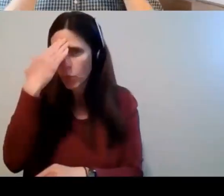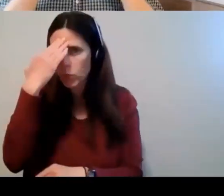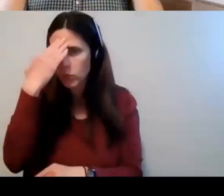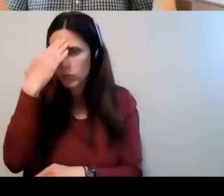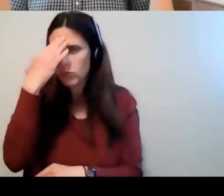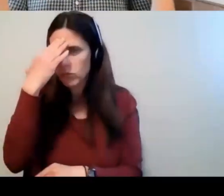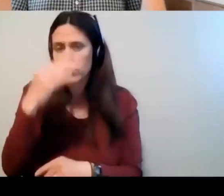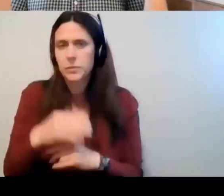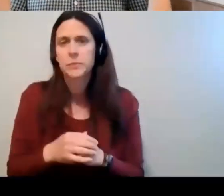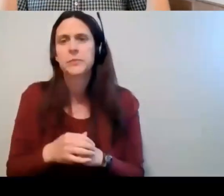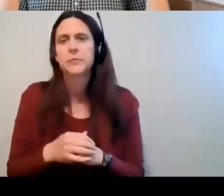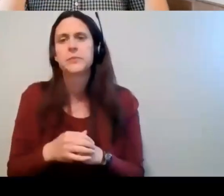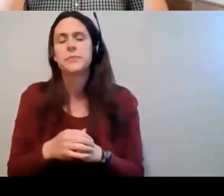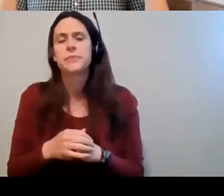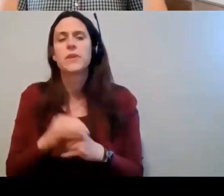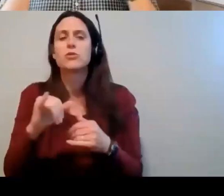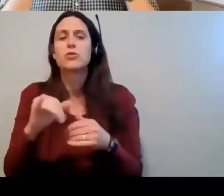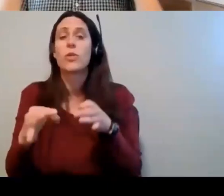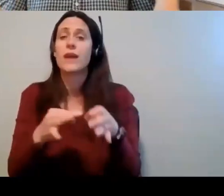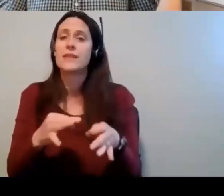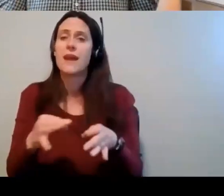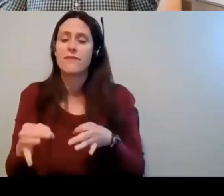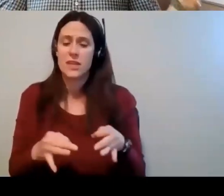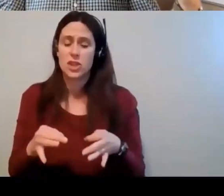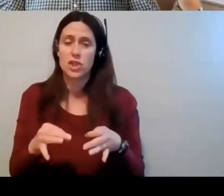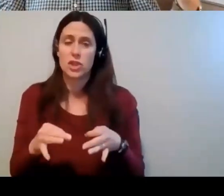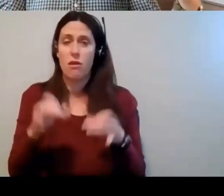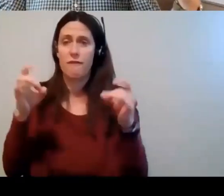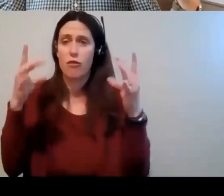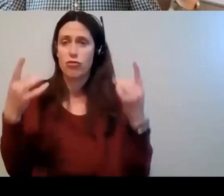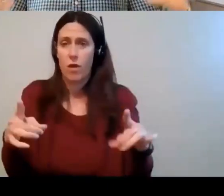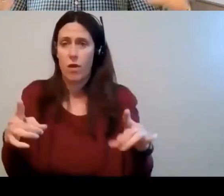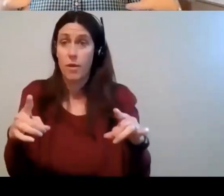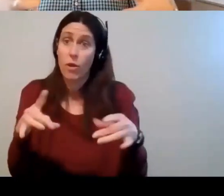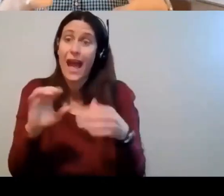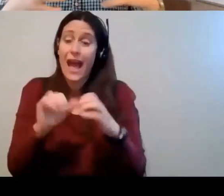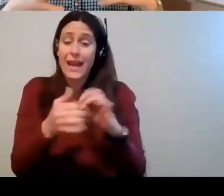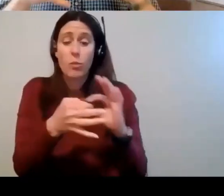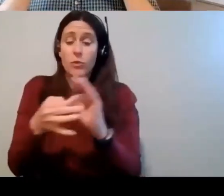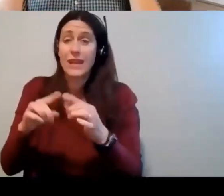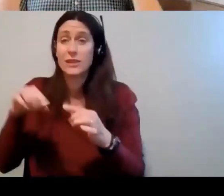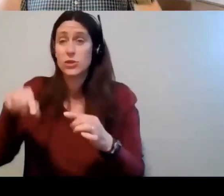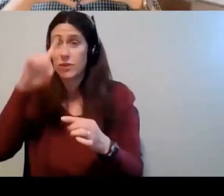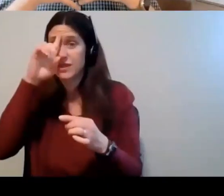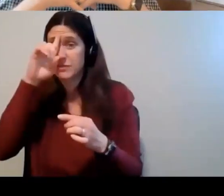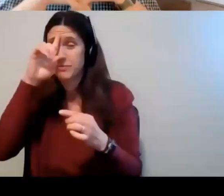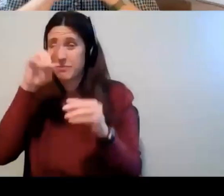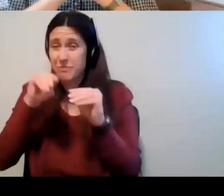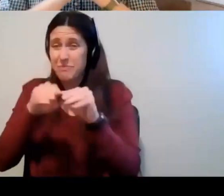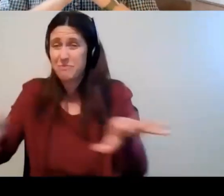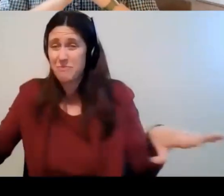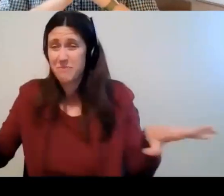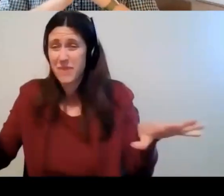And when we think about that definition of trauma in the context of a pandemic, we can see how many people